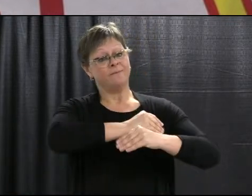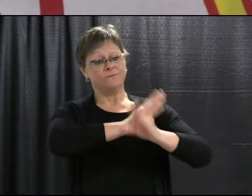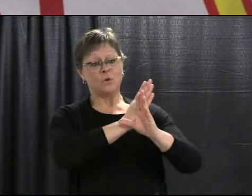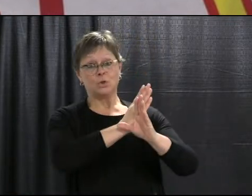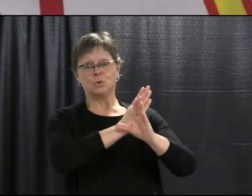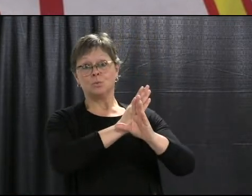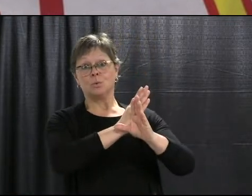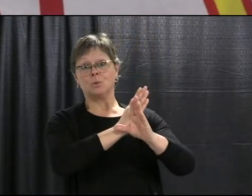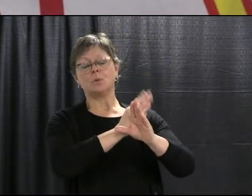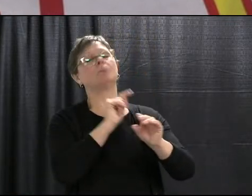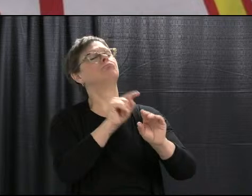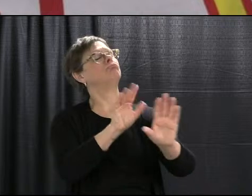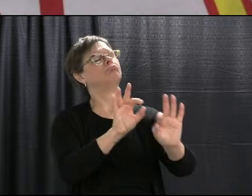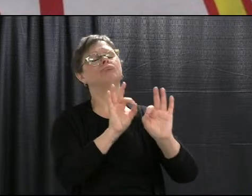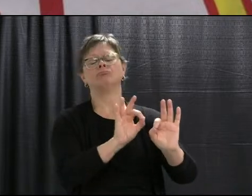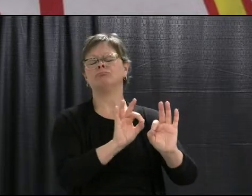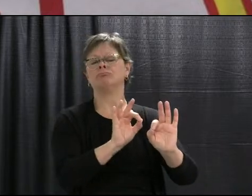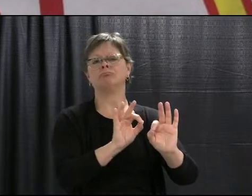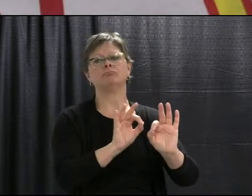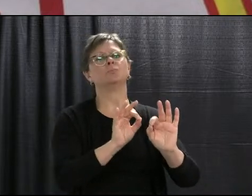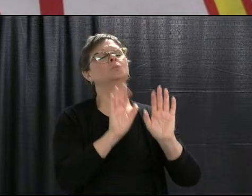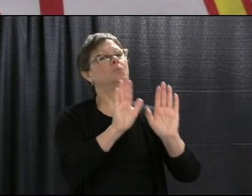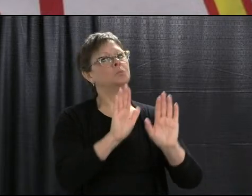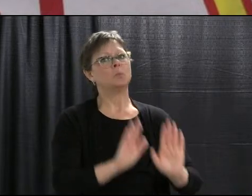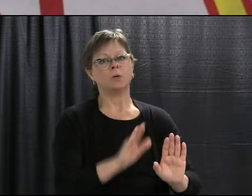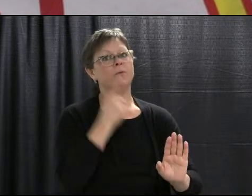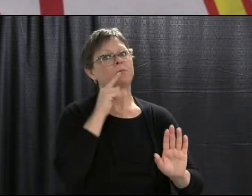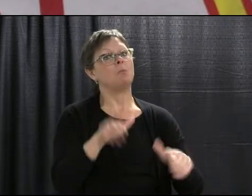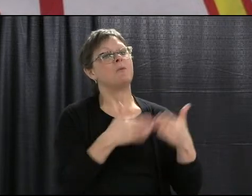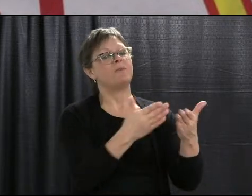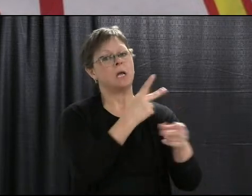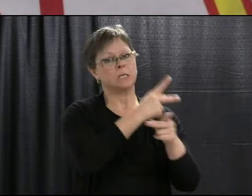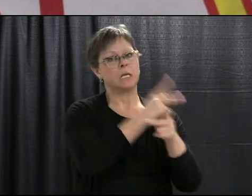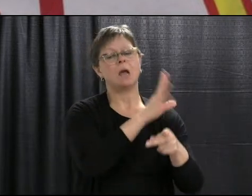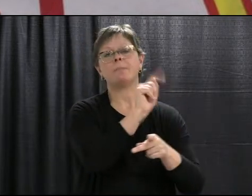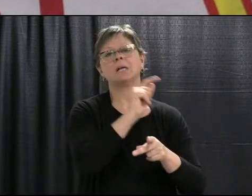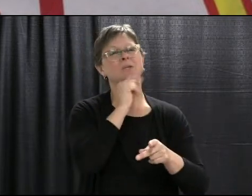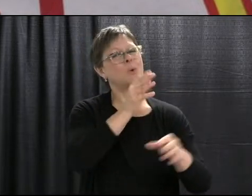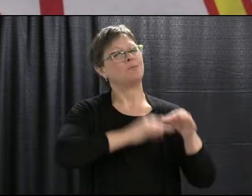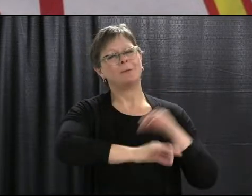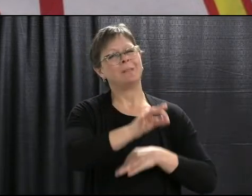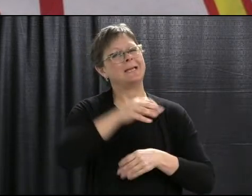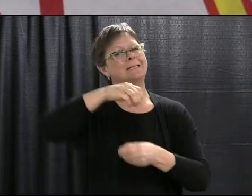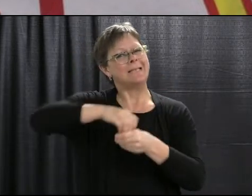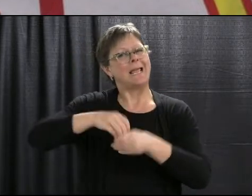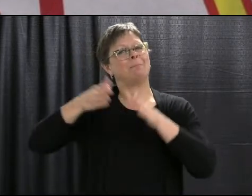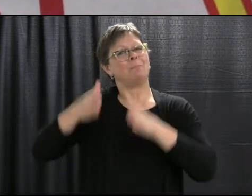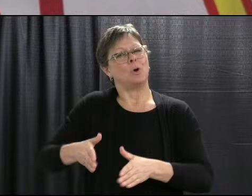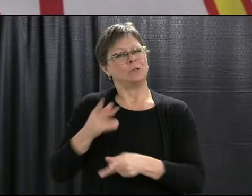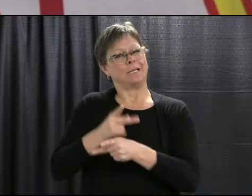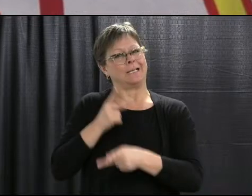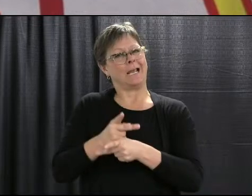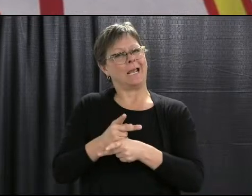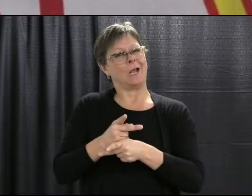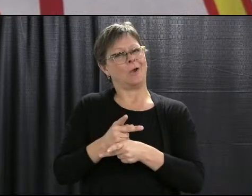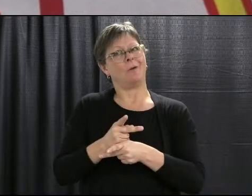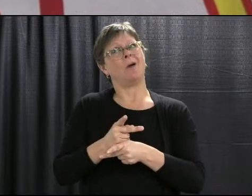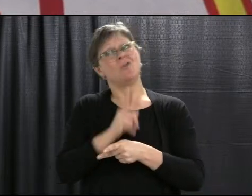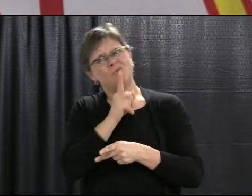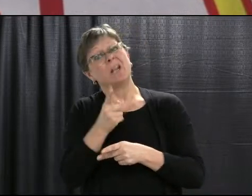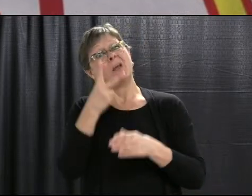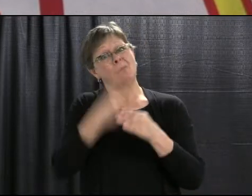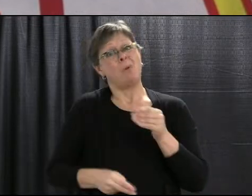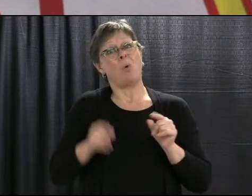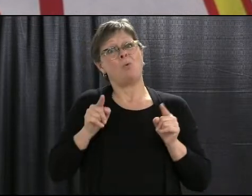of providing care. It doesn't replace in-person care. We also need in-person care, but we need both.